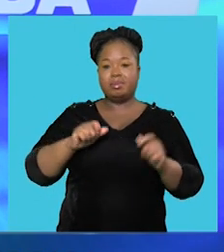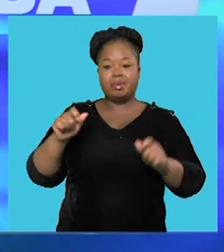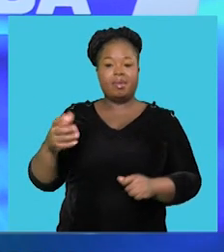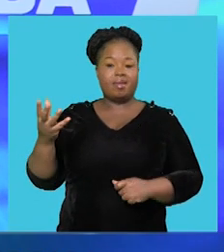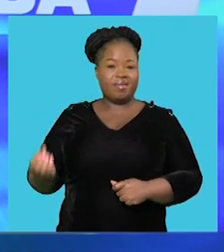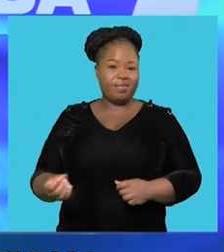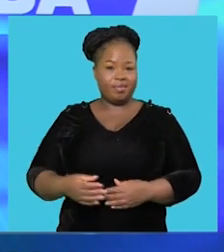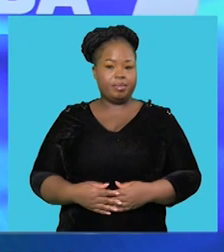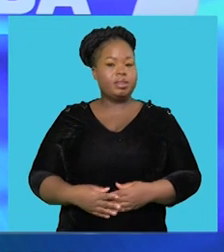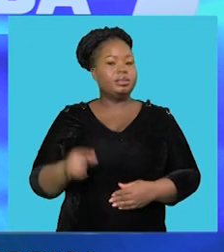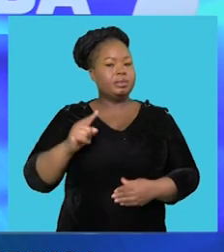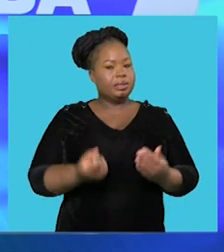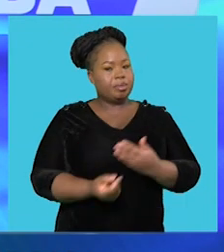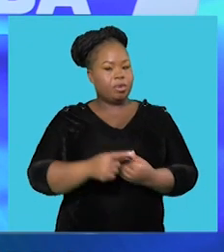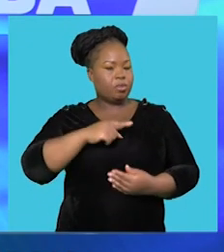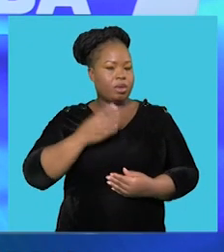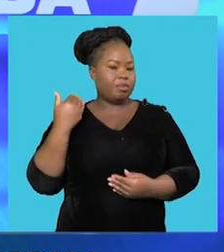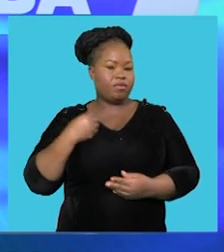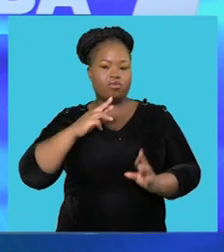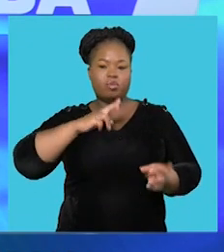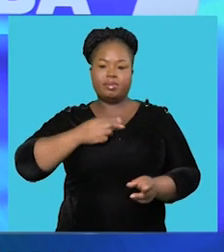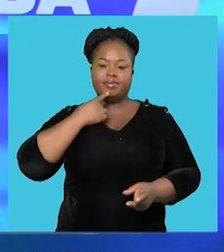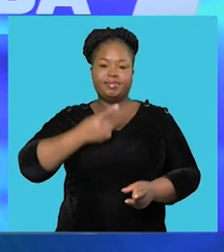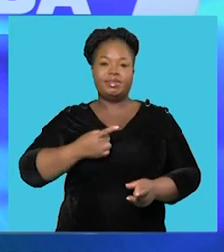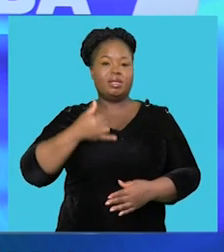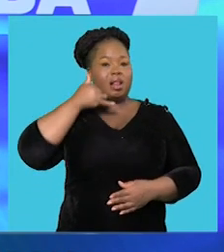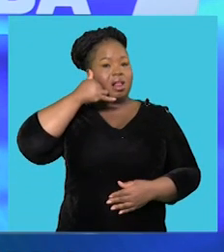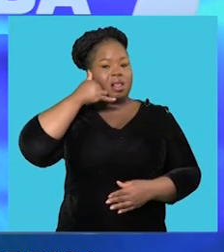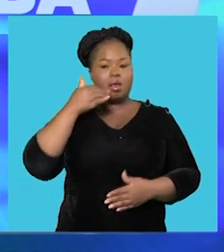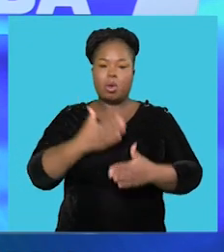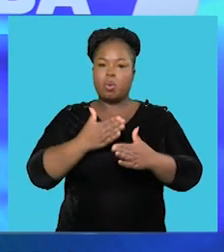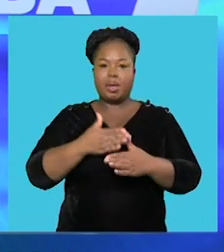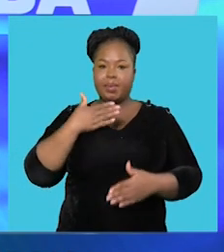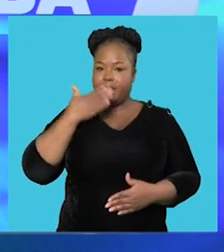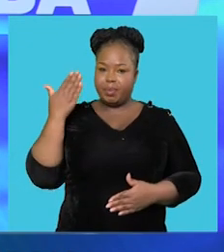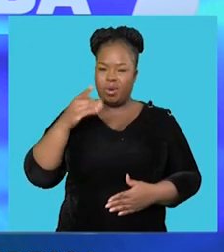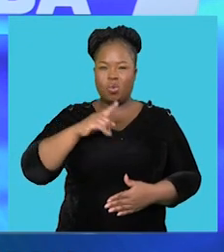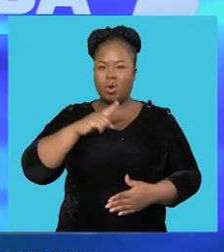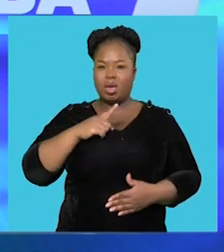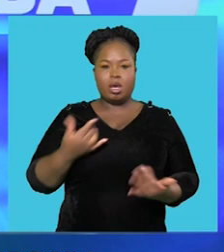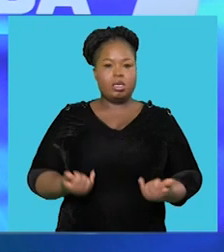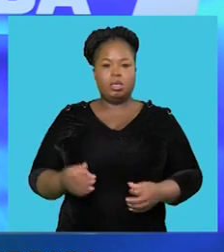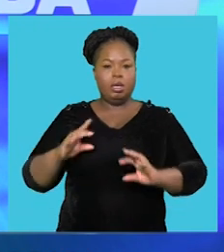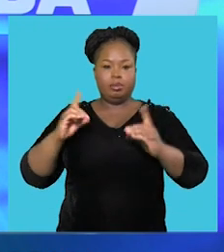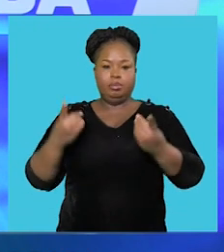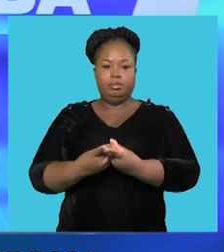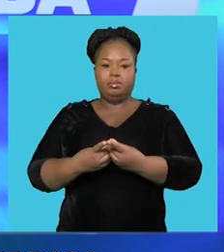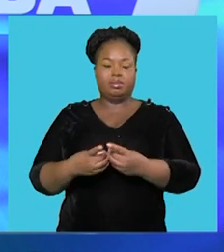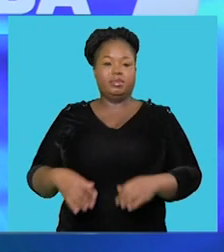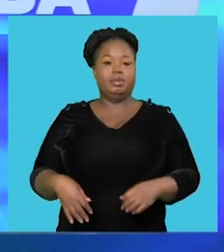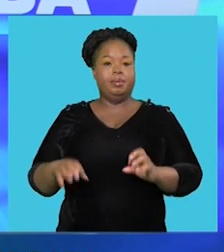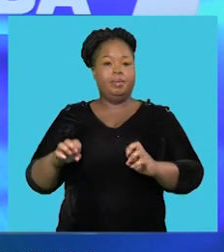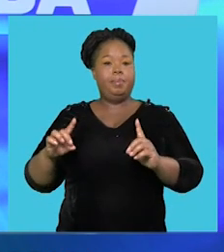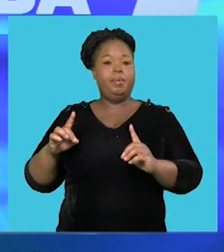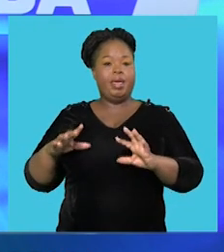sikhungo. Lokhu bekulandela imibiko yokuthola ini bezingcingo kulesi sibhedlela abasebenzi ngenxa yokuthi umnyango wezempilo kusifundazwe